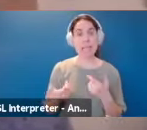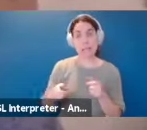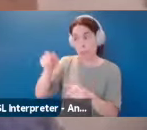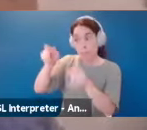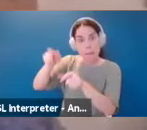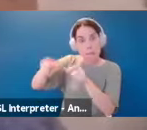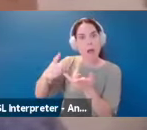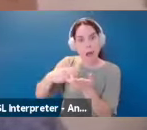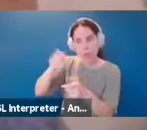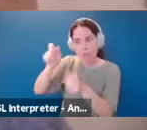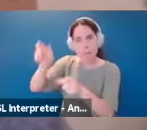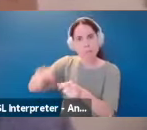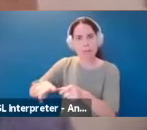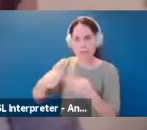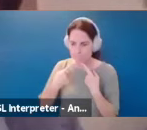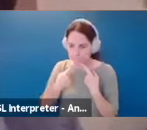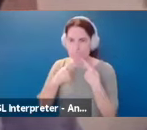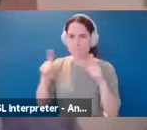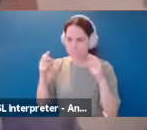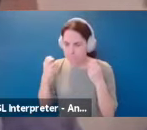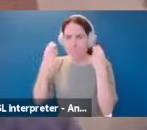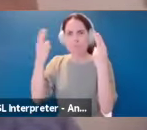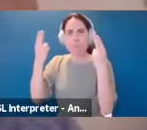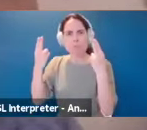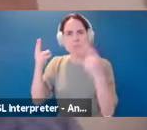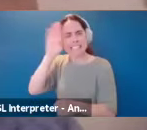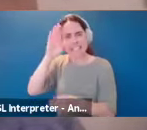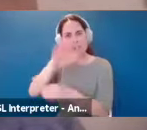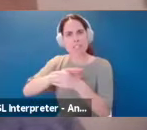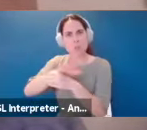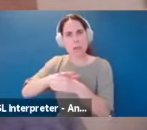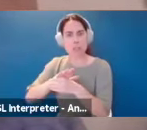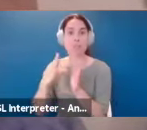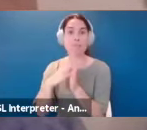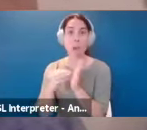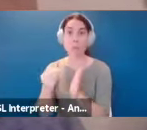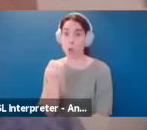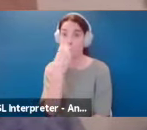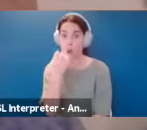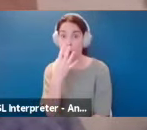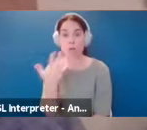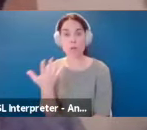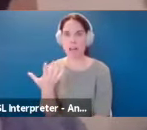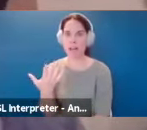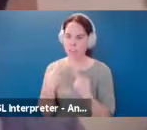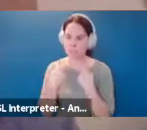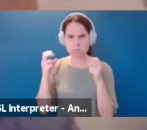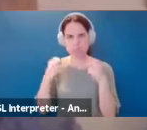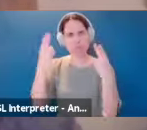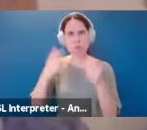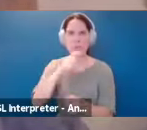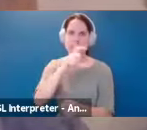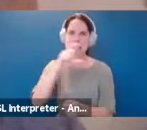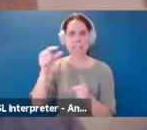such as in Hong Kong Jimmy Lai speaking up against the CCP his home has been